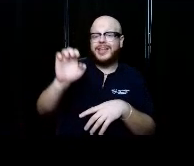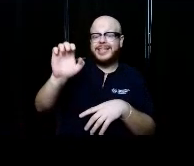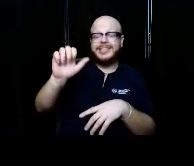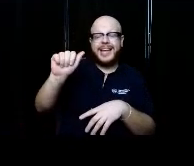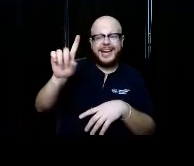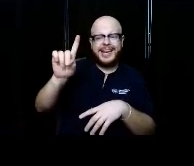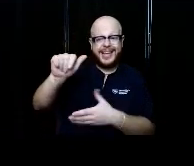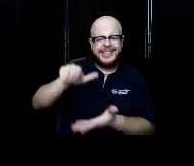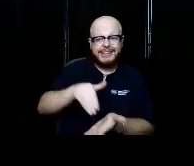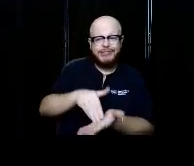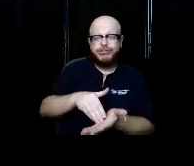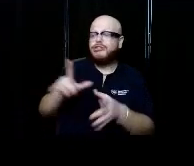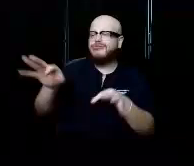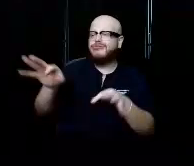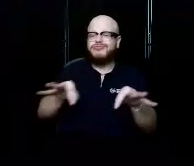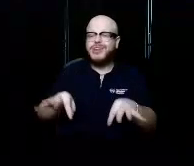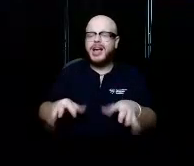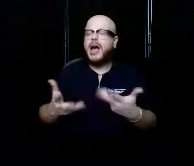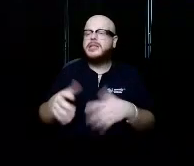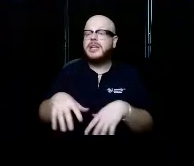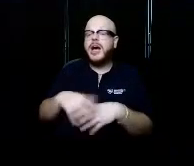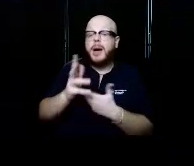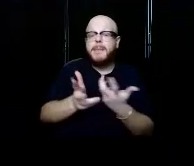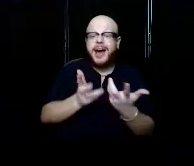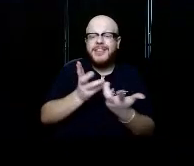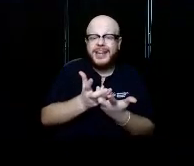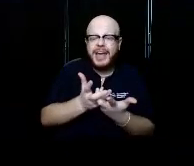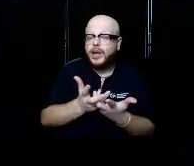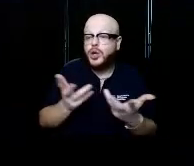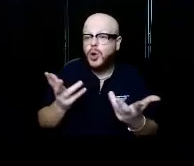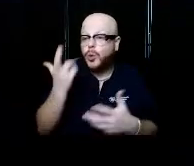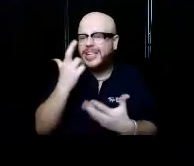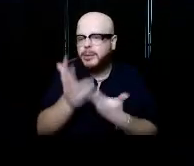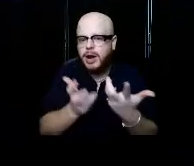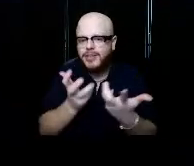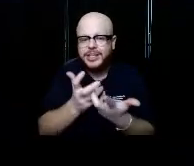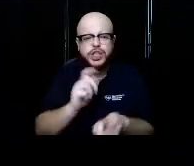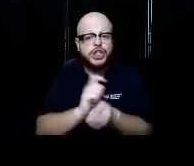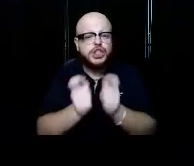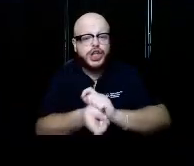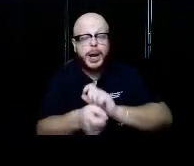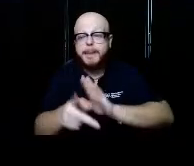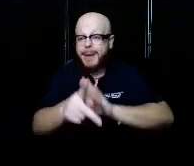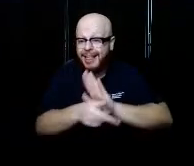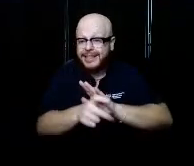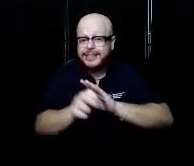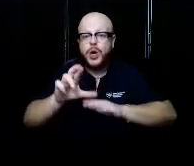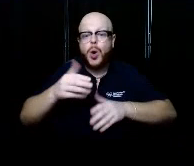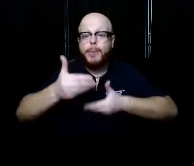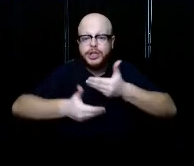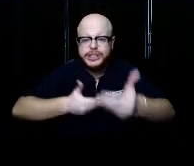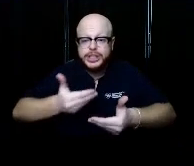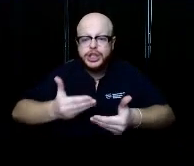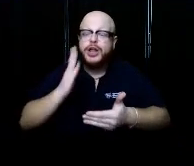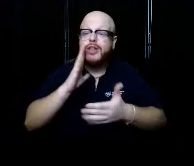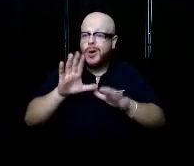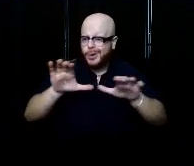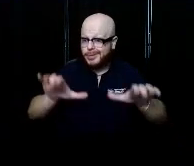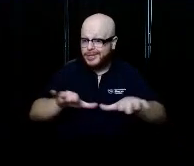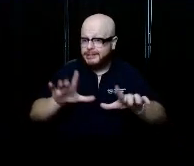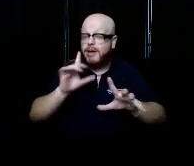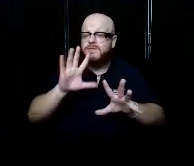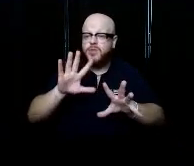modification as a change in policy, practice, or procedure that is done to offer equal access and equal opportunity for a